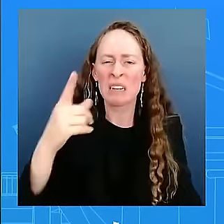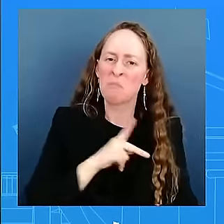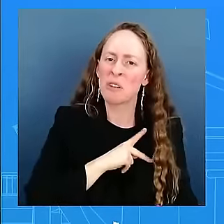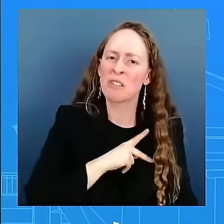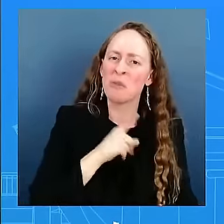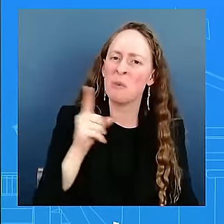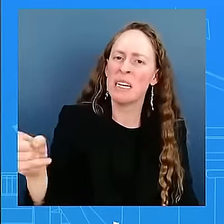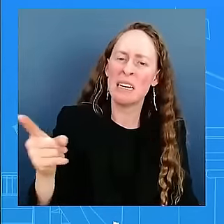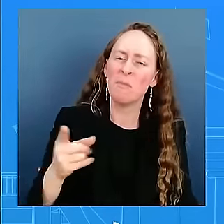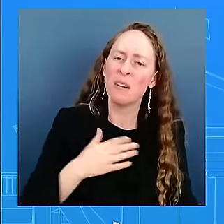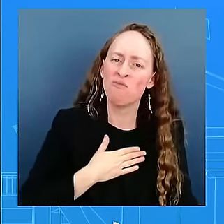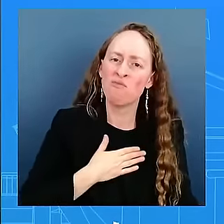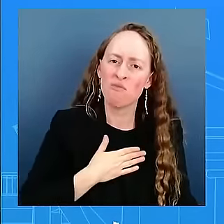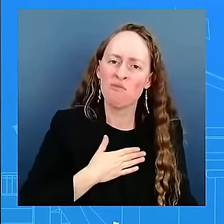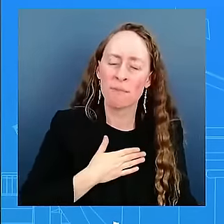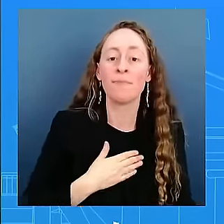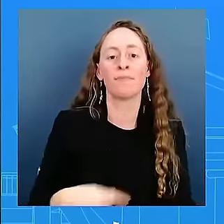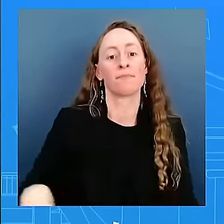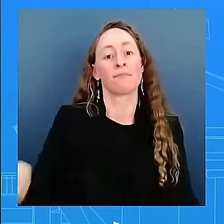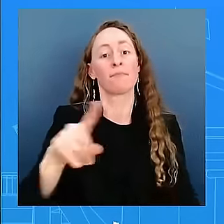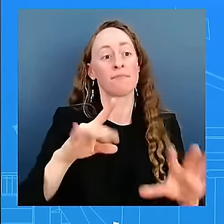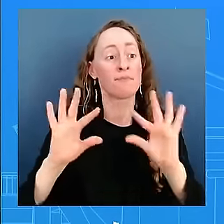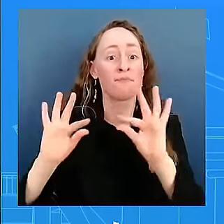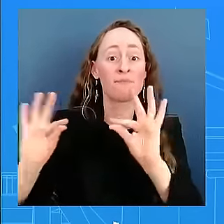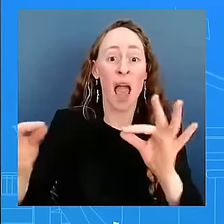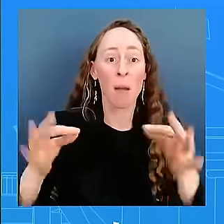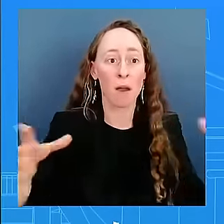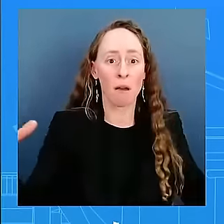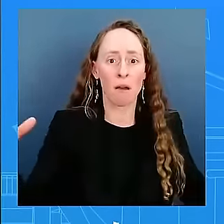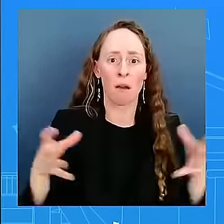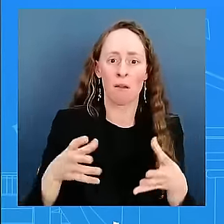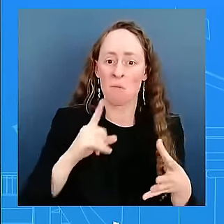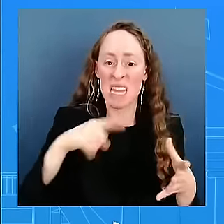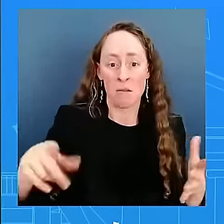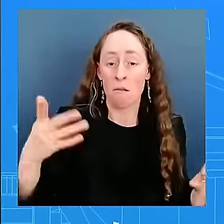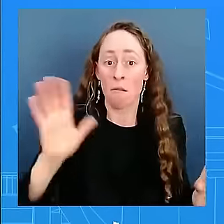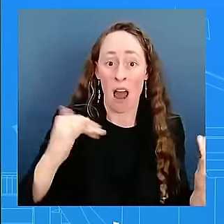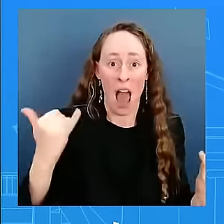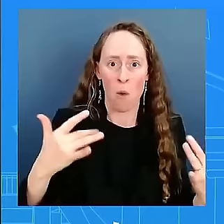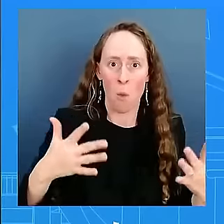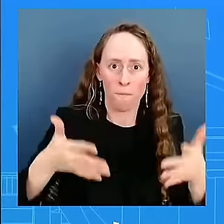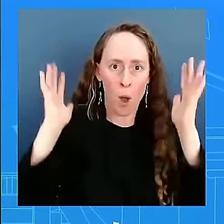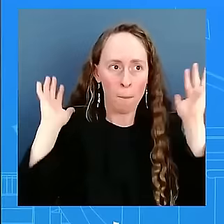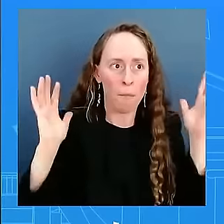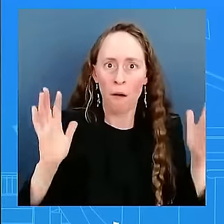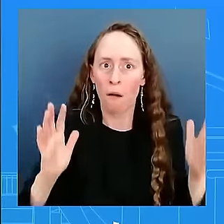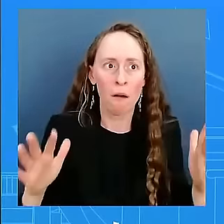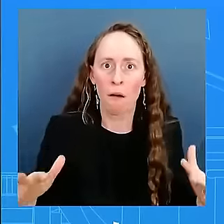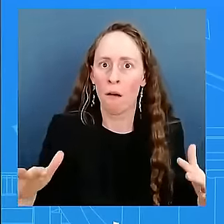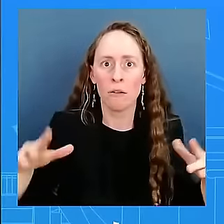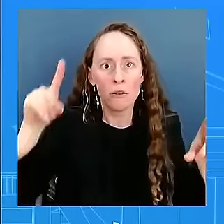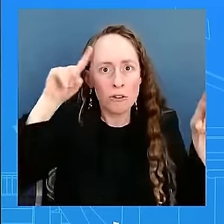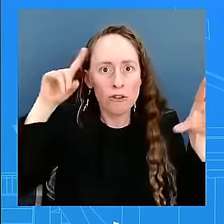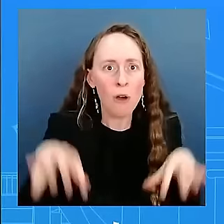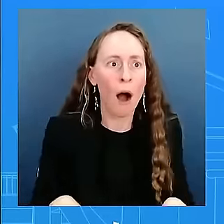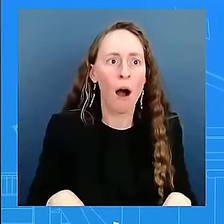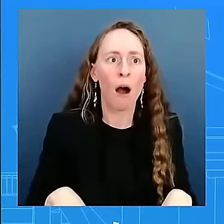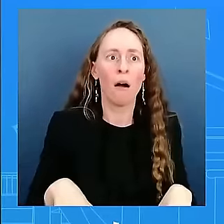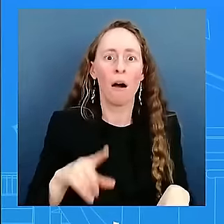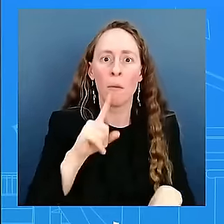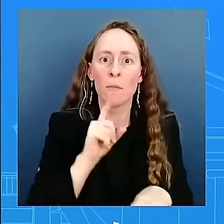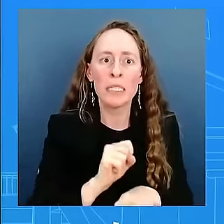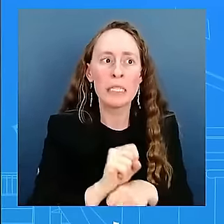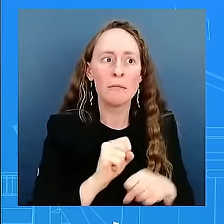were both overwhelmed, of course, by the events of the day and also standing there in the presence of the U.S. President at the Resolute desk.